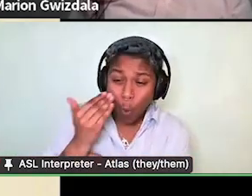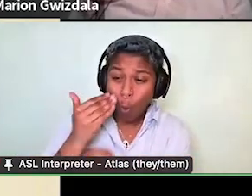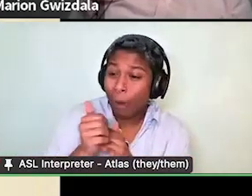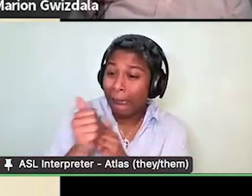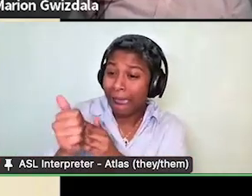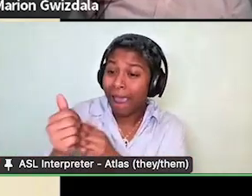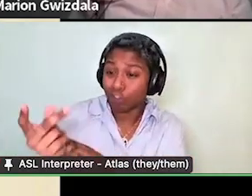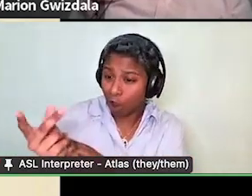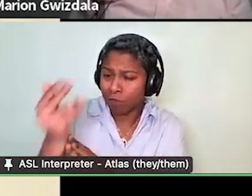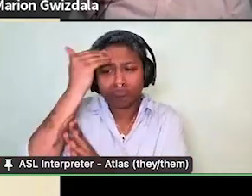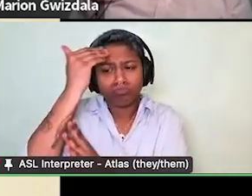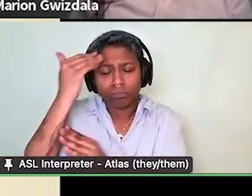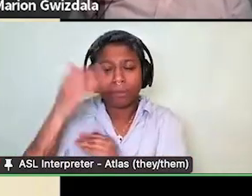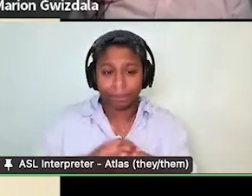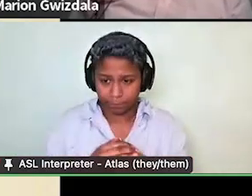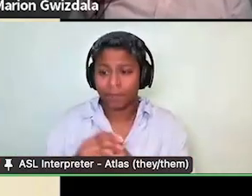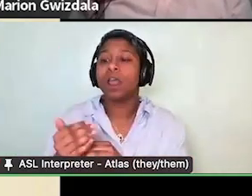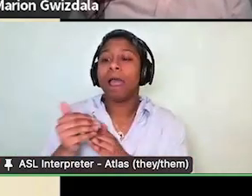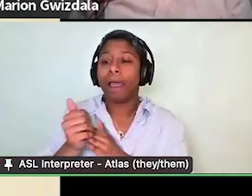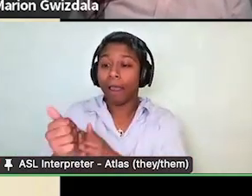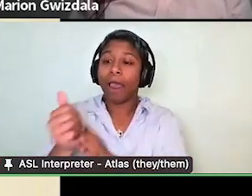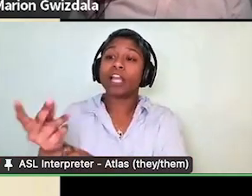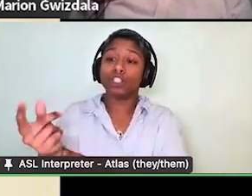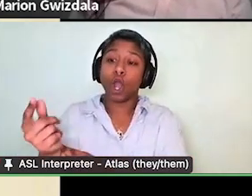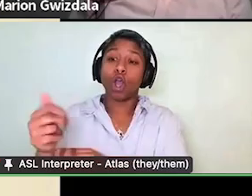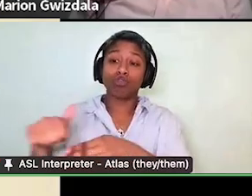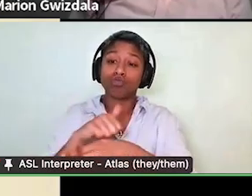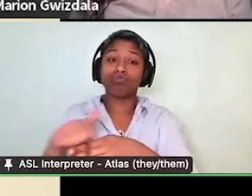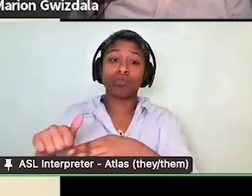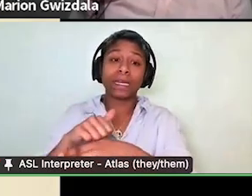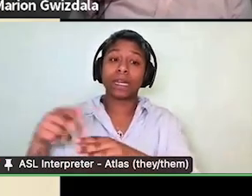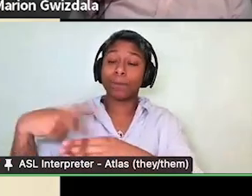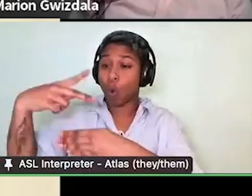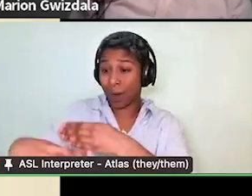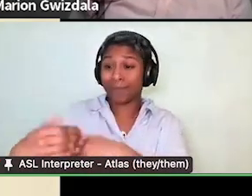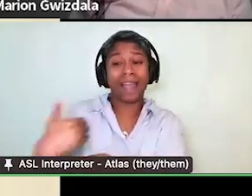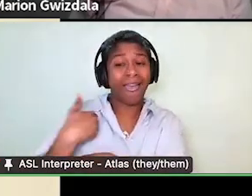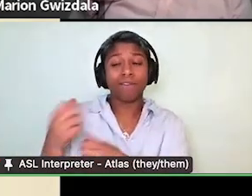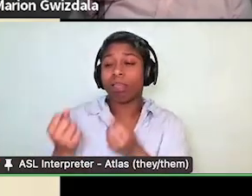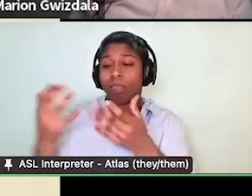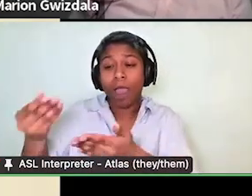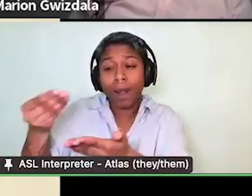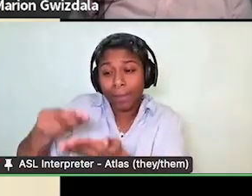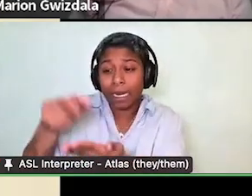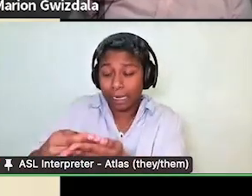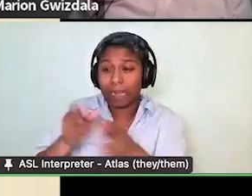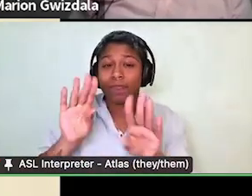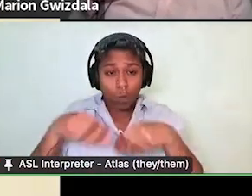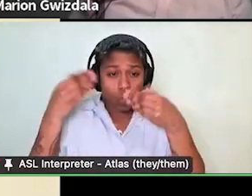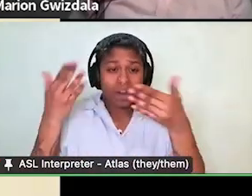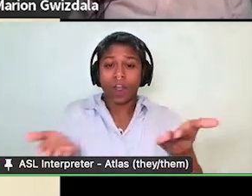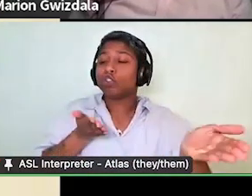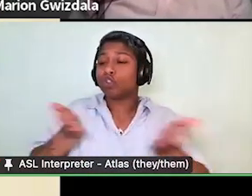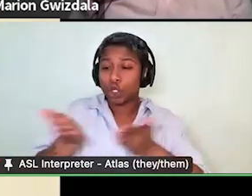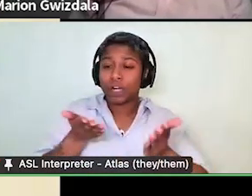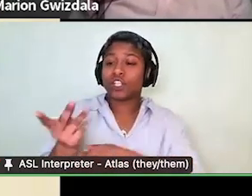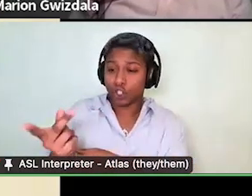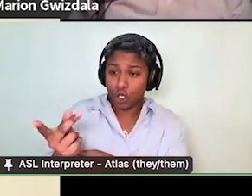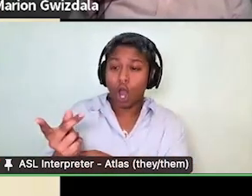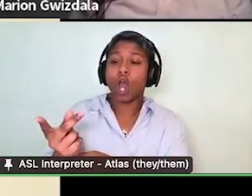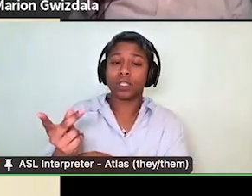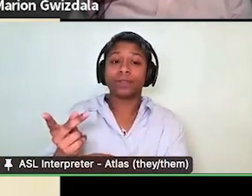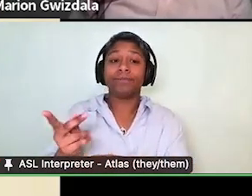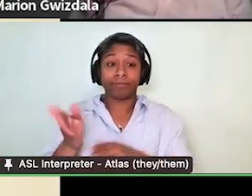are very well heeled. They've got lots of money, and they provide service dogs to blind people at no charge.